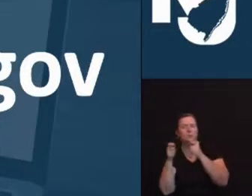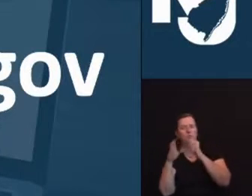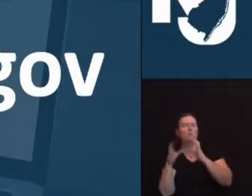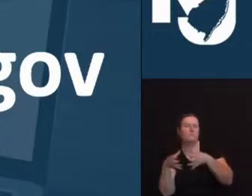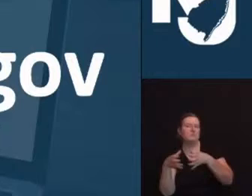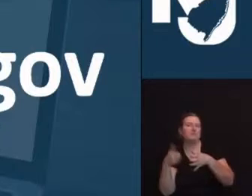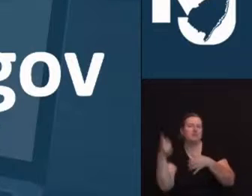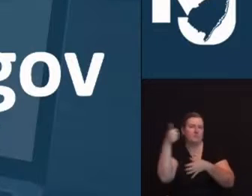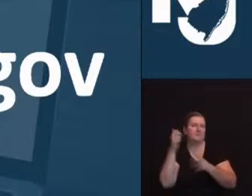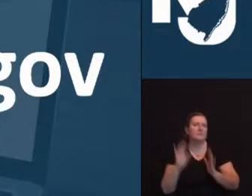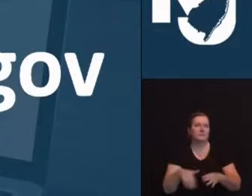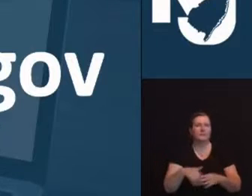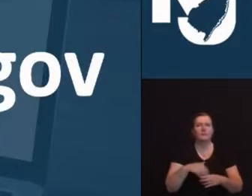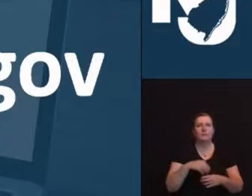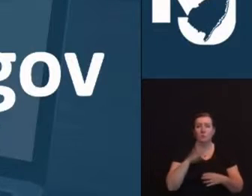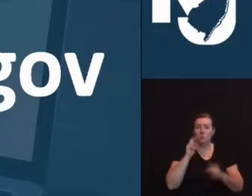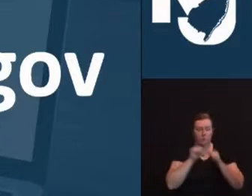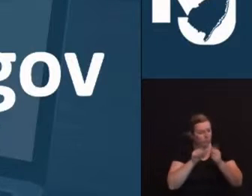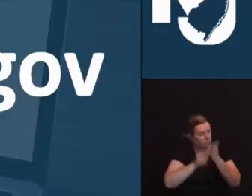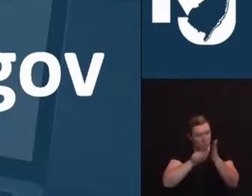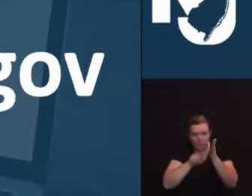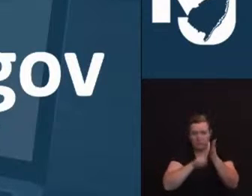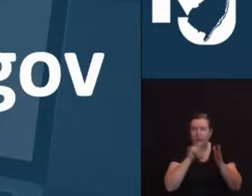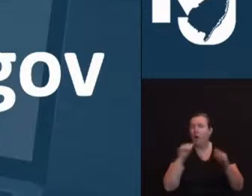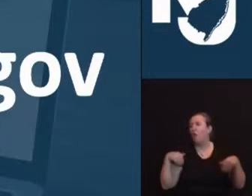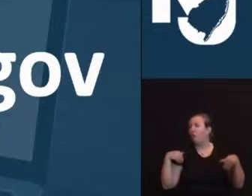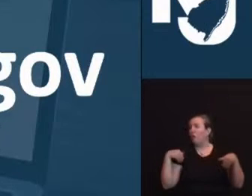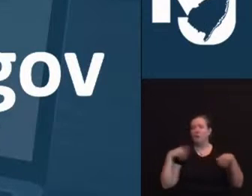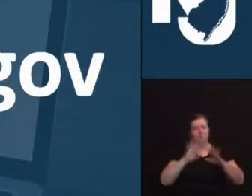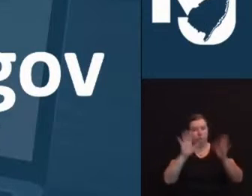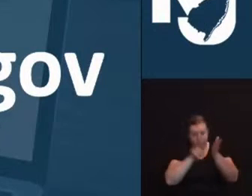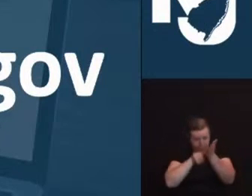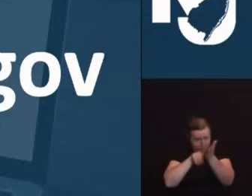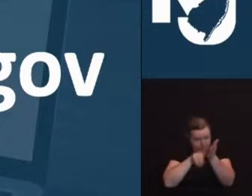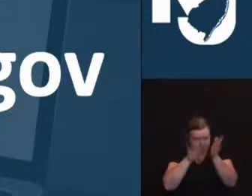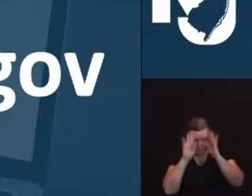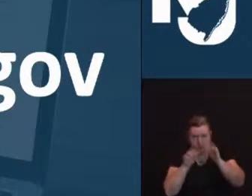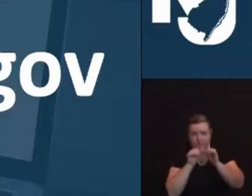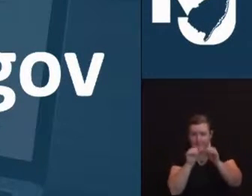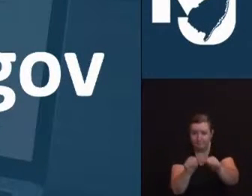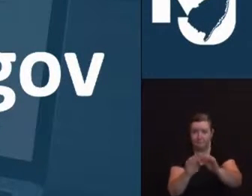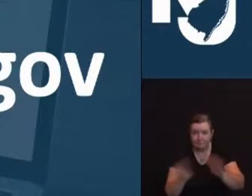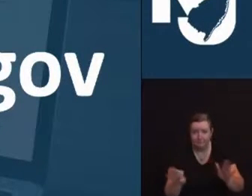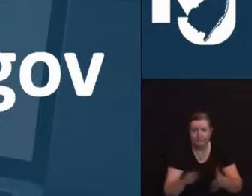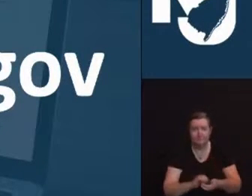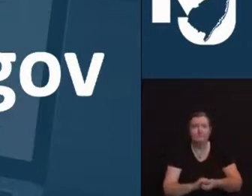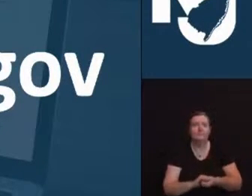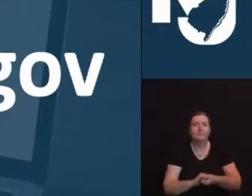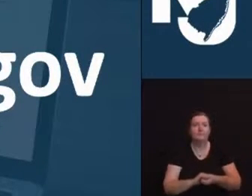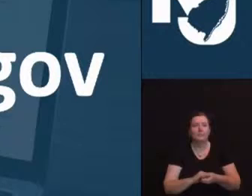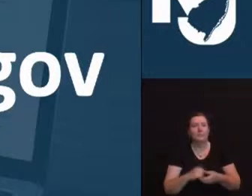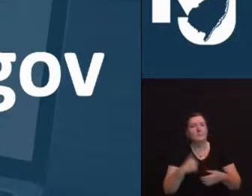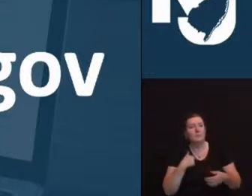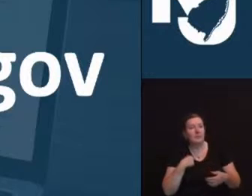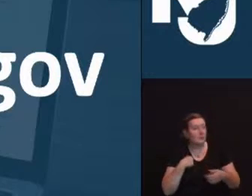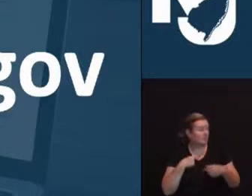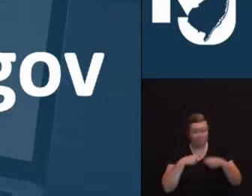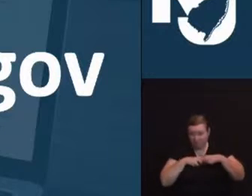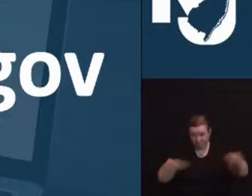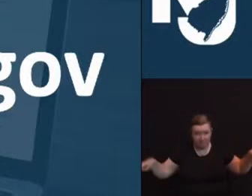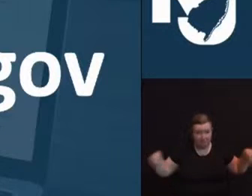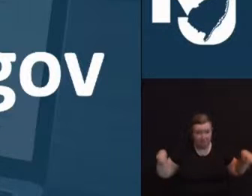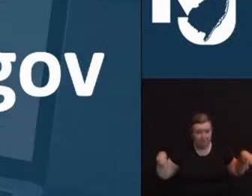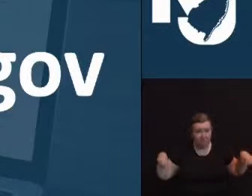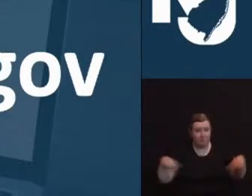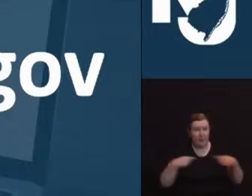sustained effort. I know I speak for all of us up here when I say it does not give me or any of us any pleasure to